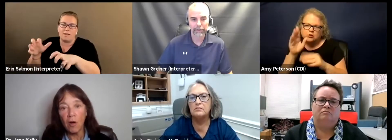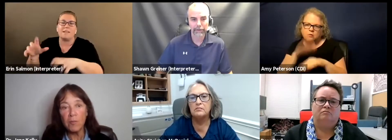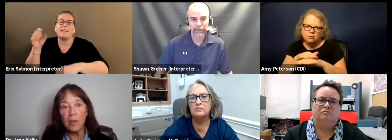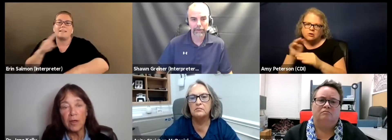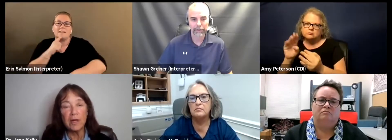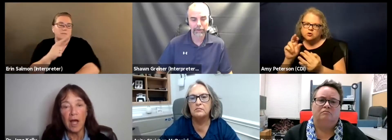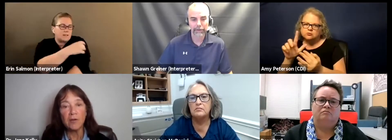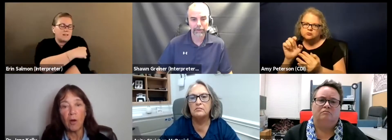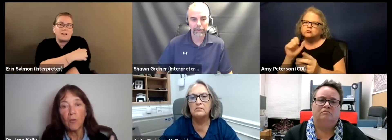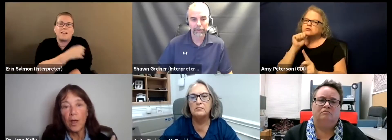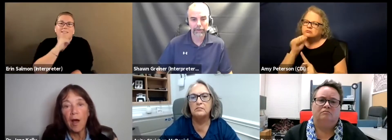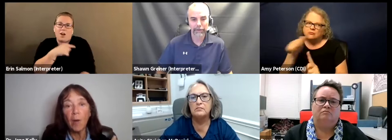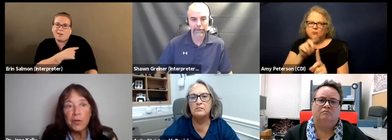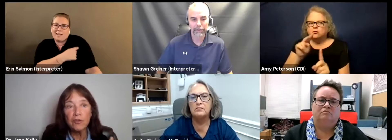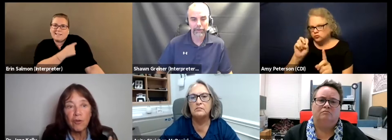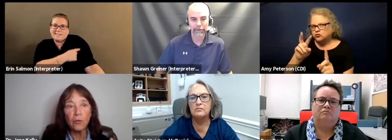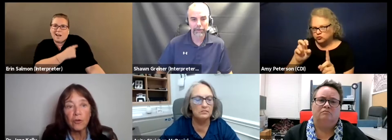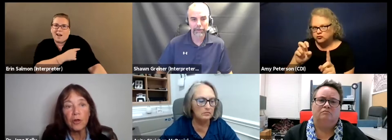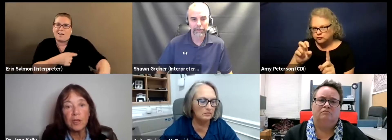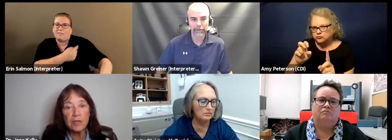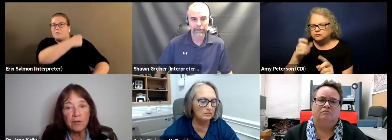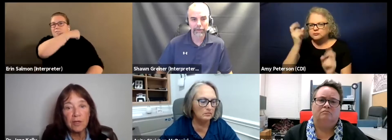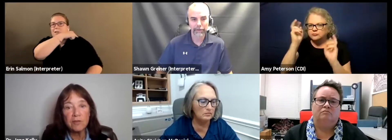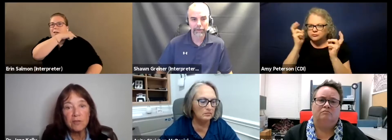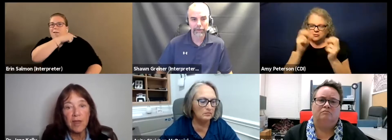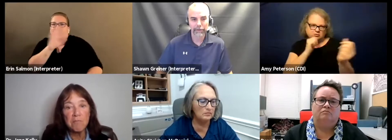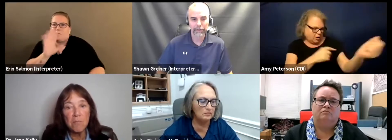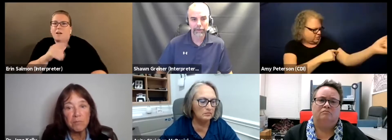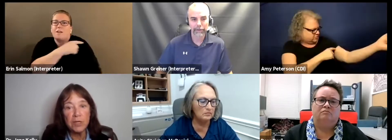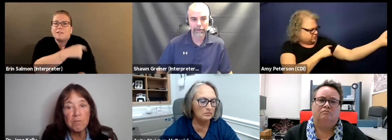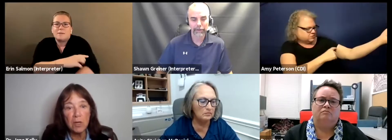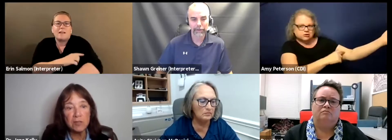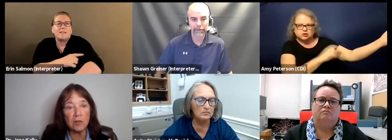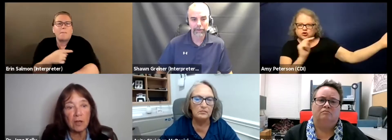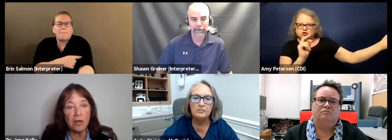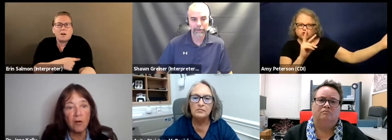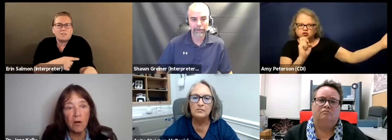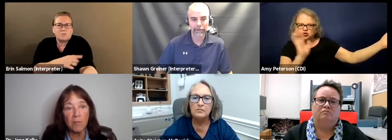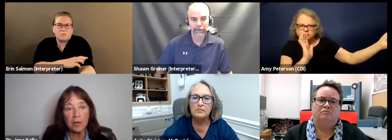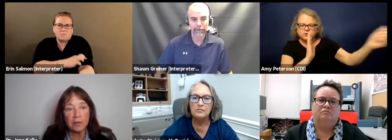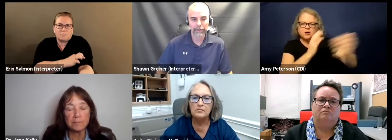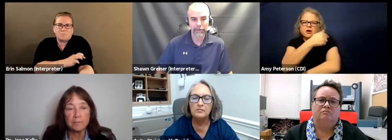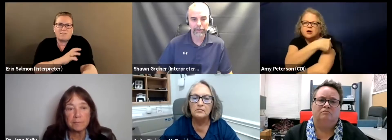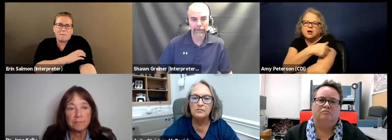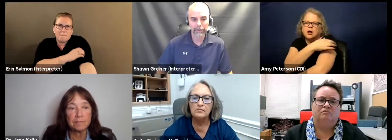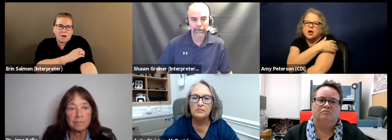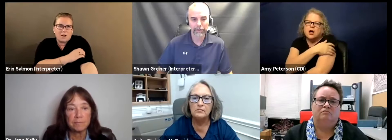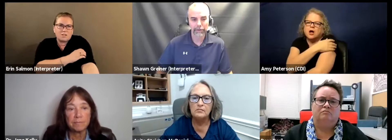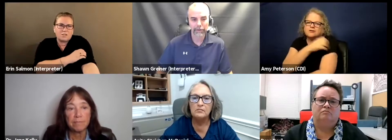inner arm, not all the way up in the shoulder, given into that big muscle on your arm.